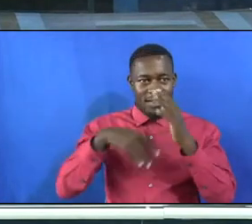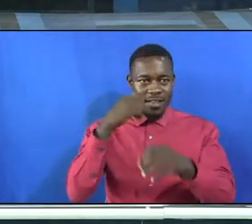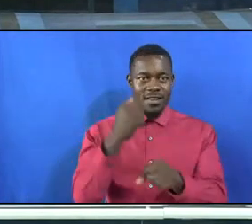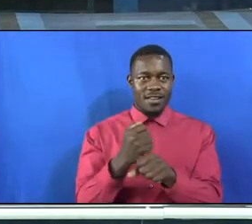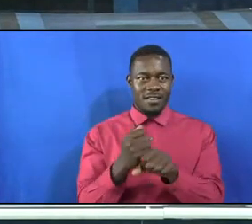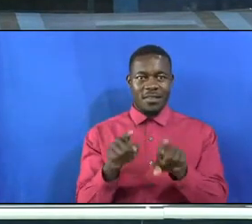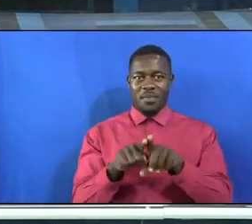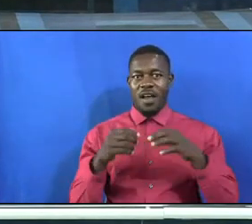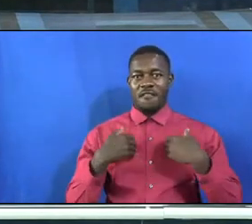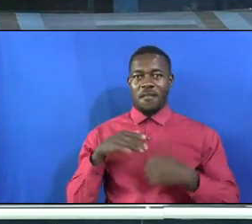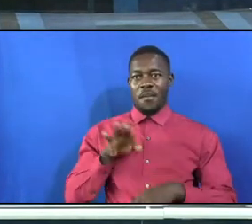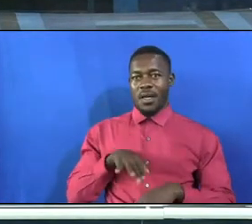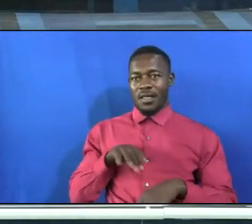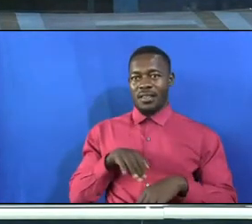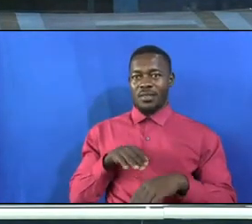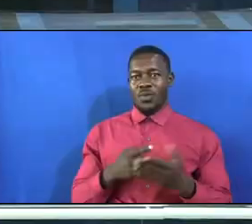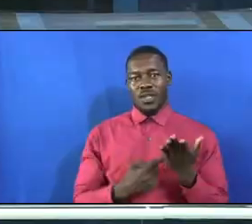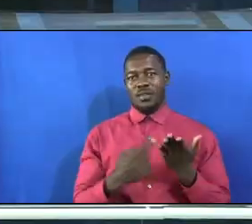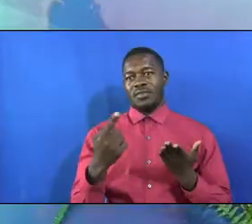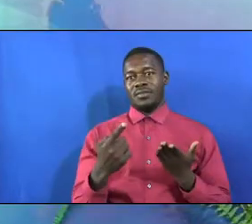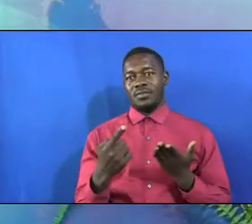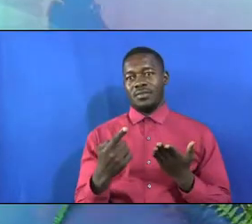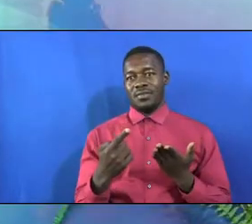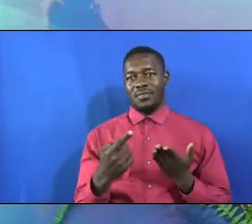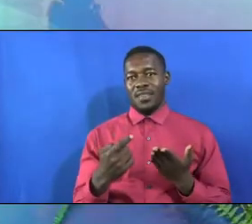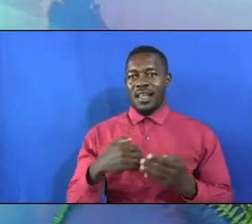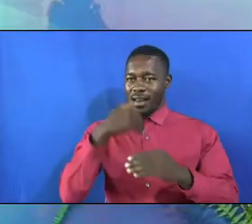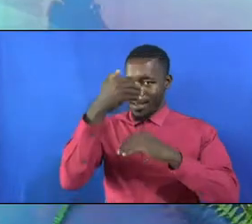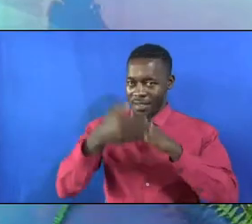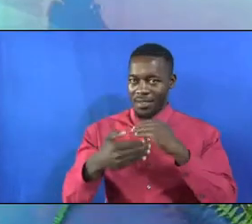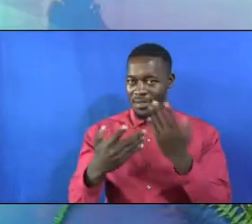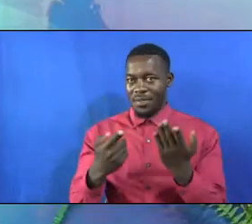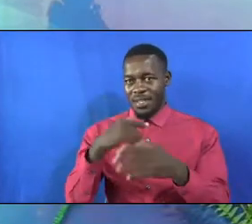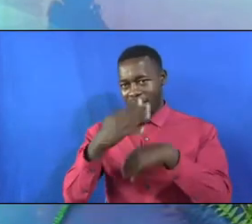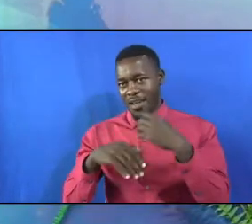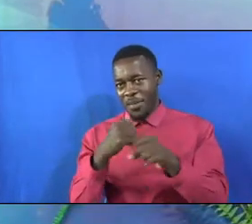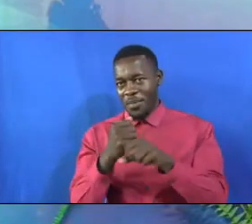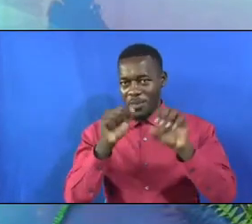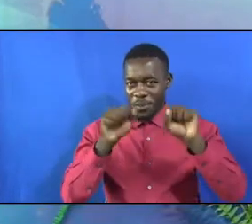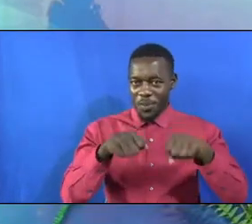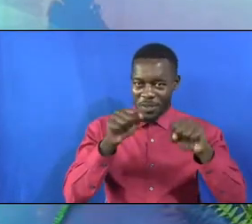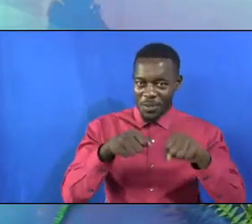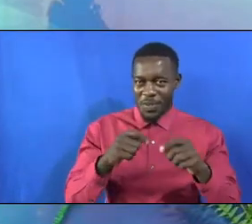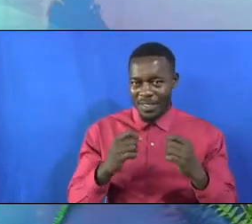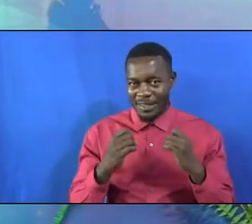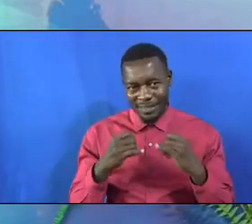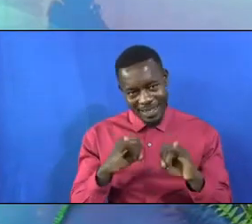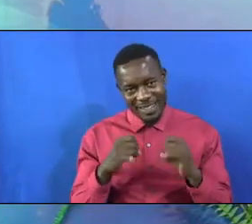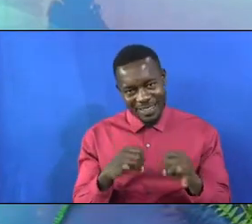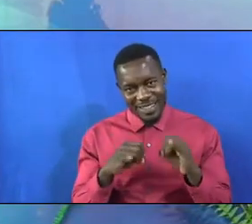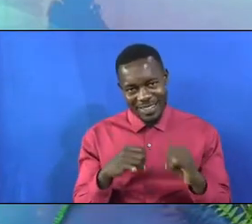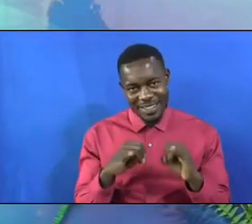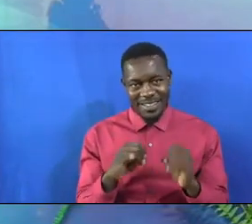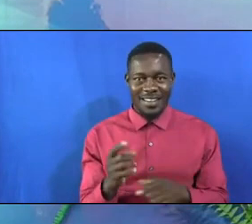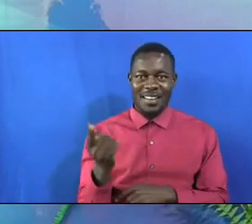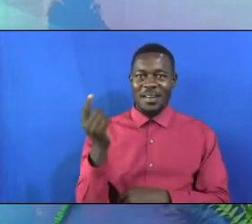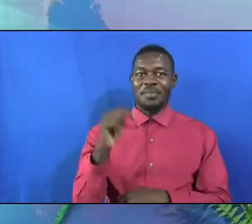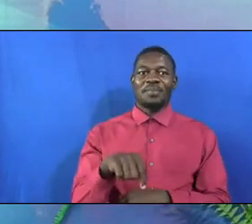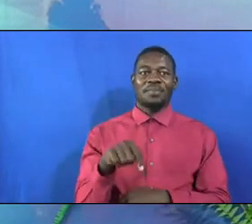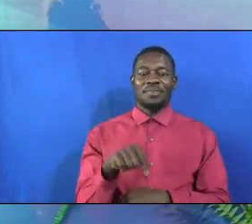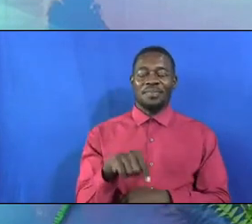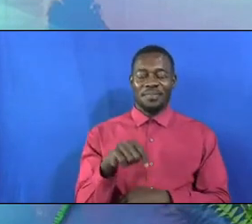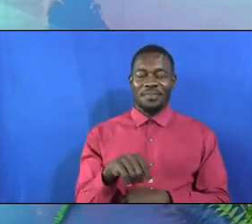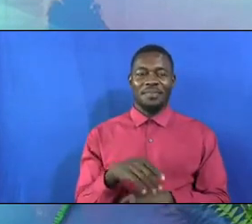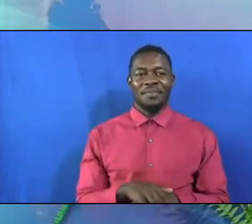a heart-to-heart moment with God. And I know that those who came here in the course of the week, they can attest